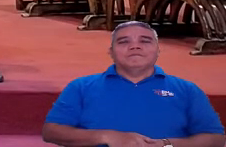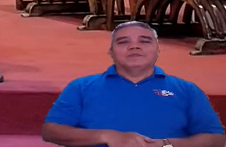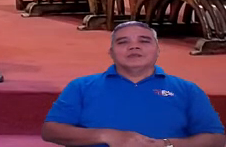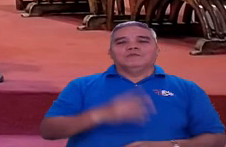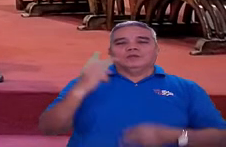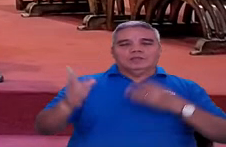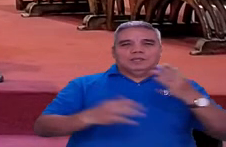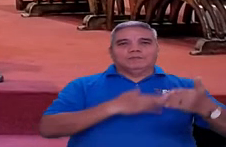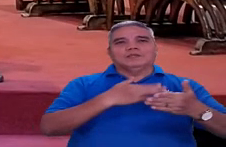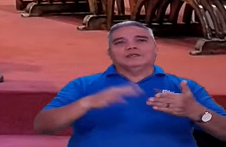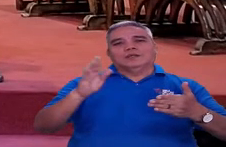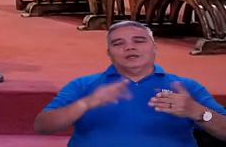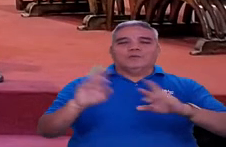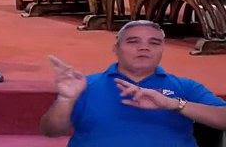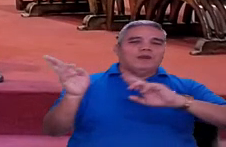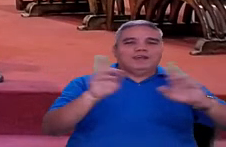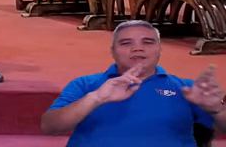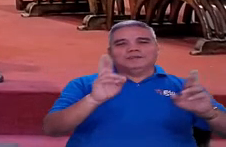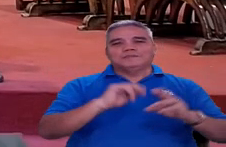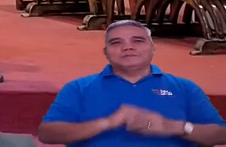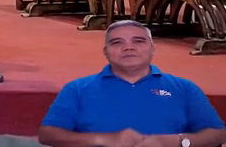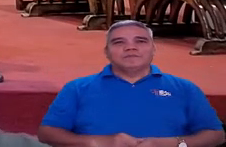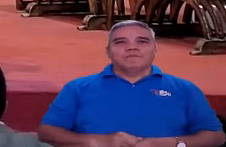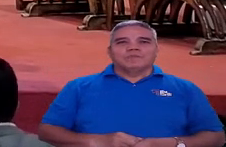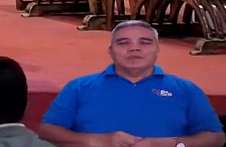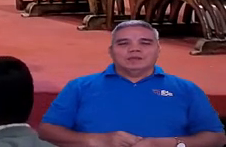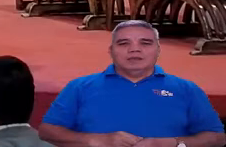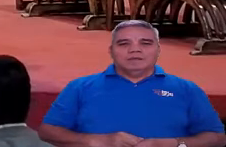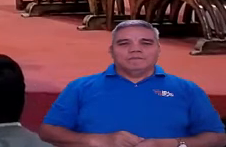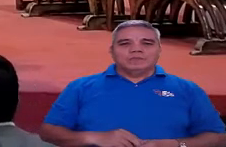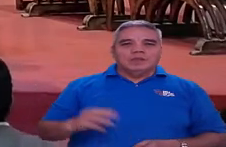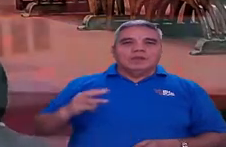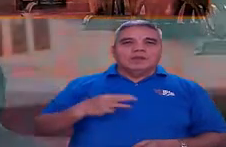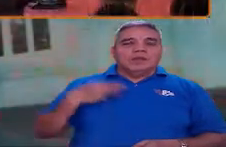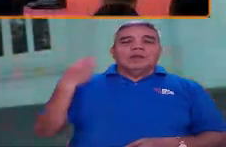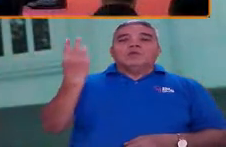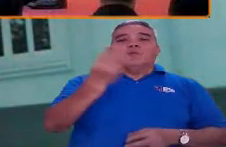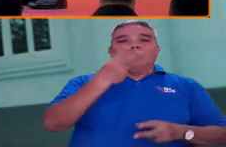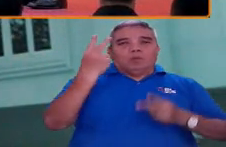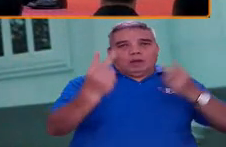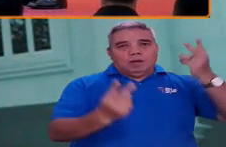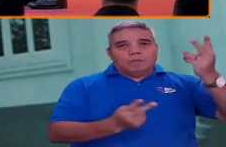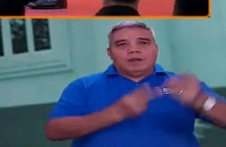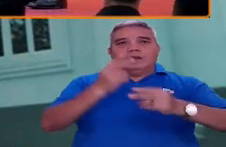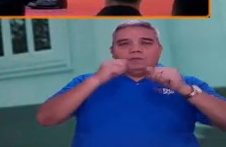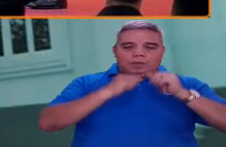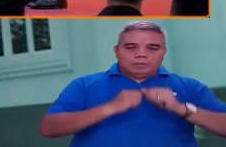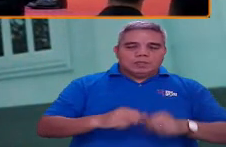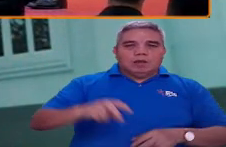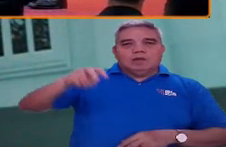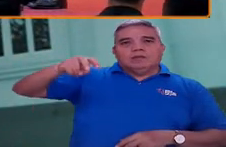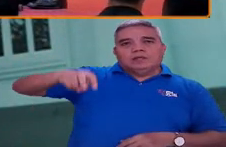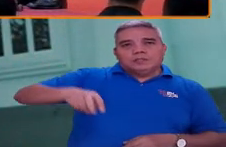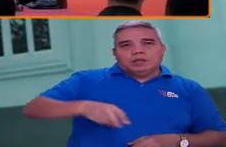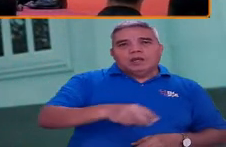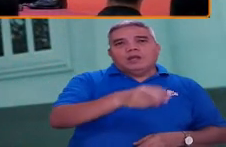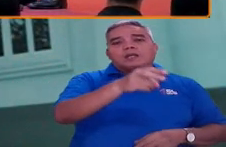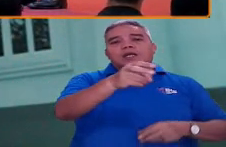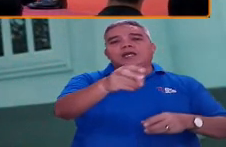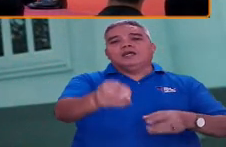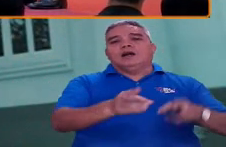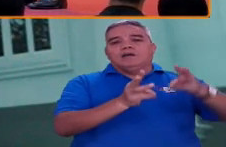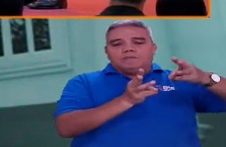sing this from the heart. Everybody stand as we close our morning session. Sing. We're pilgrims on